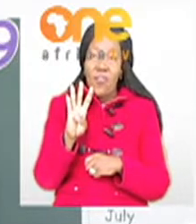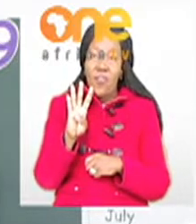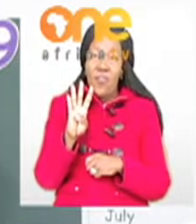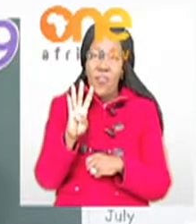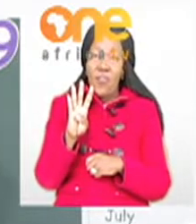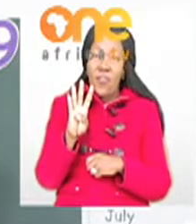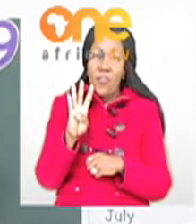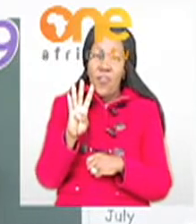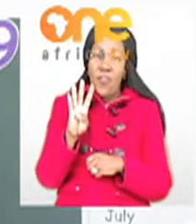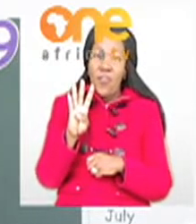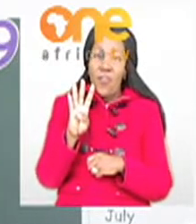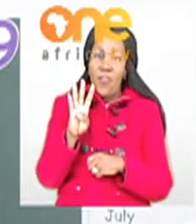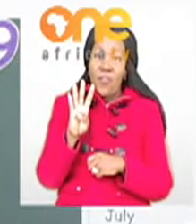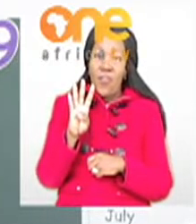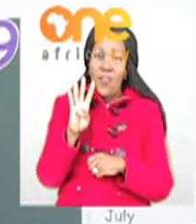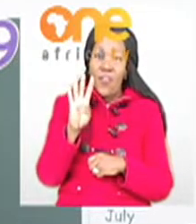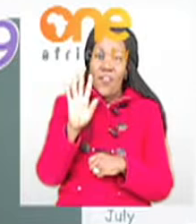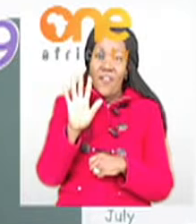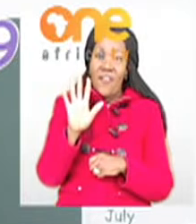4,